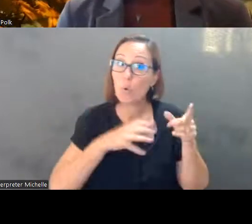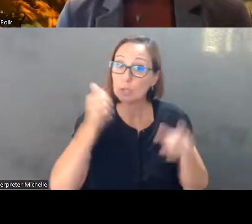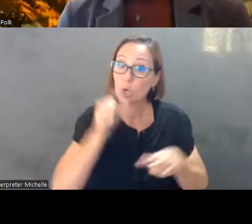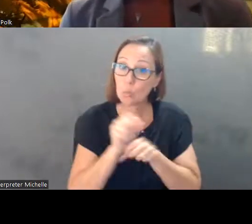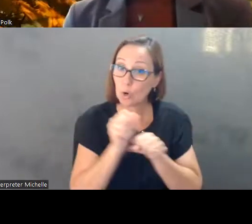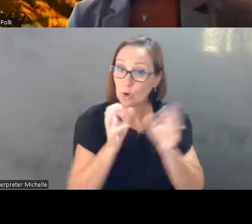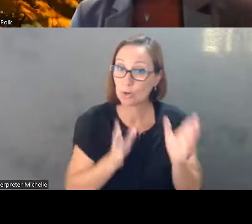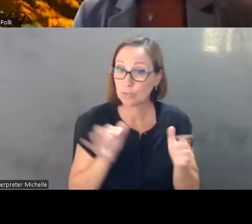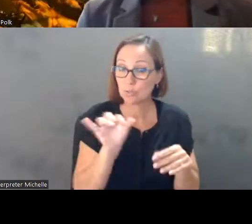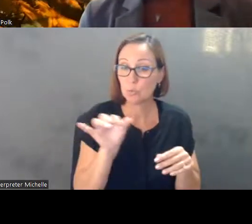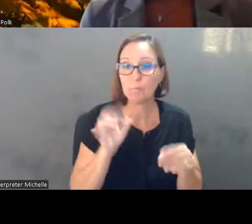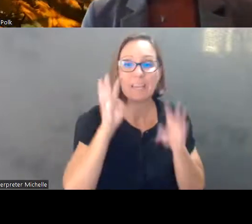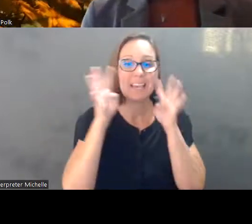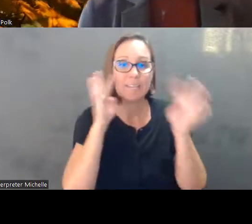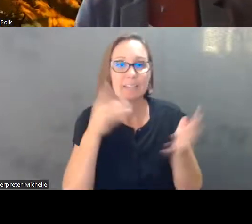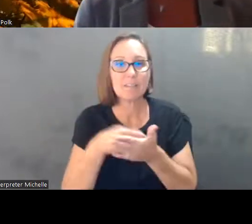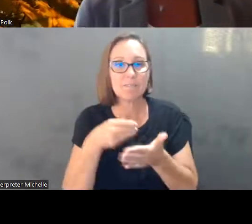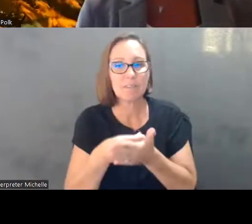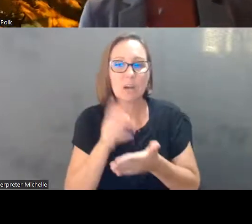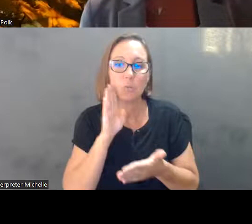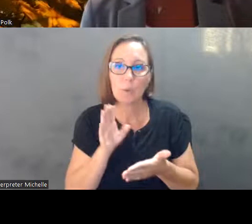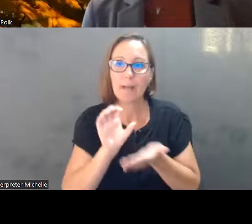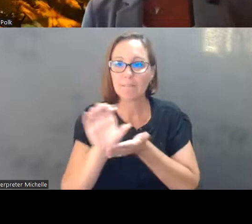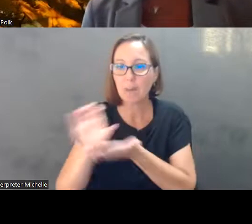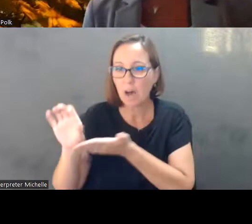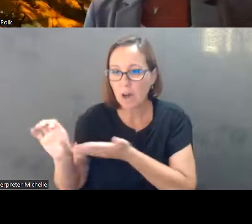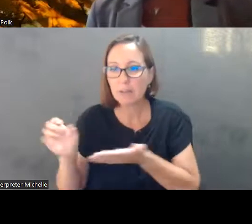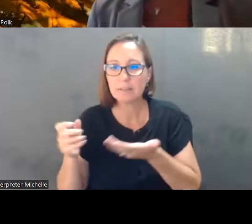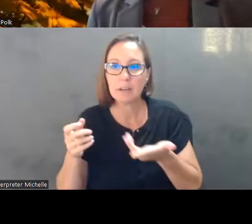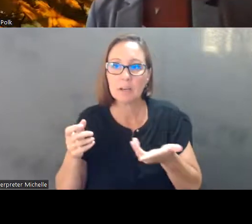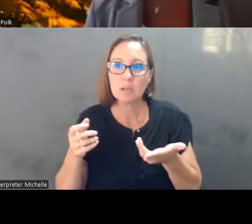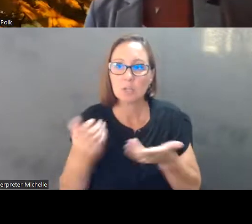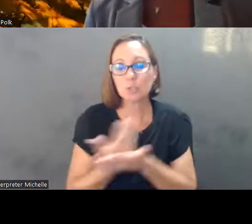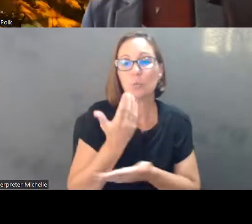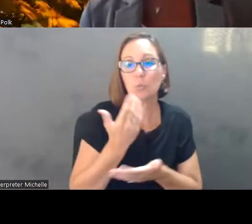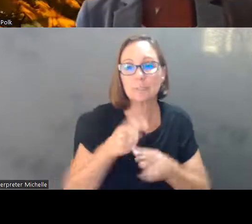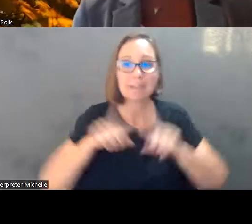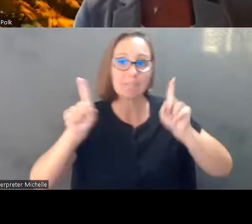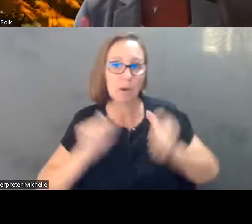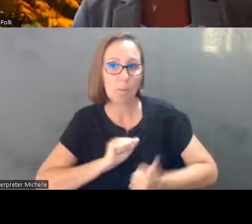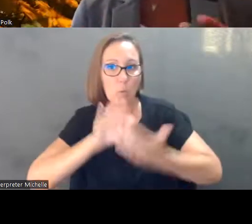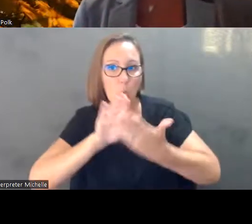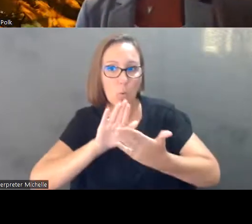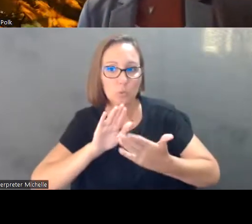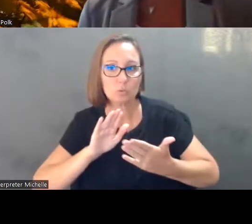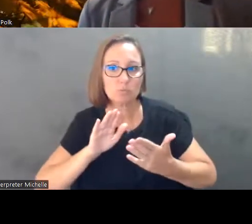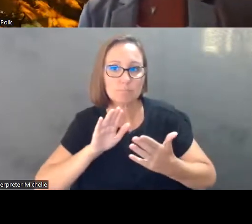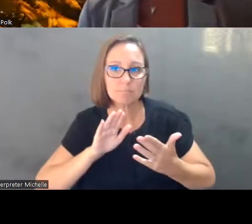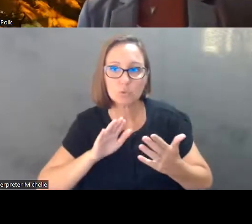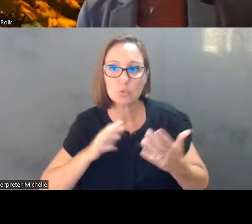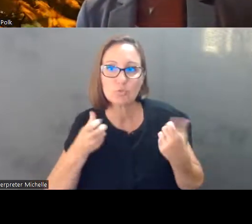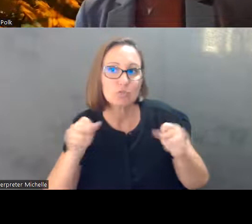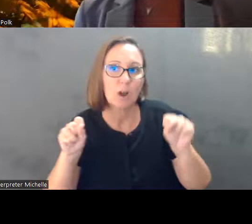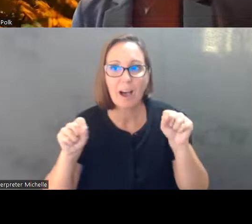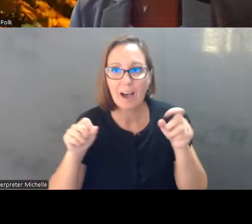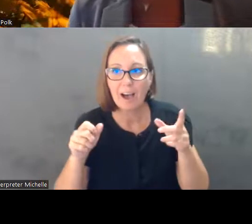Fund will be kind of funding for these different new and novel approaches to